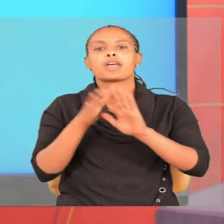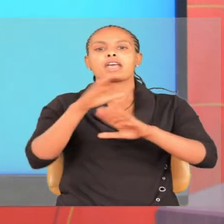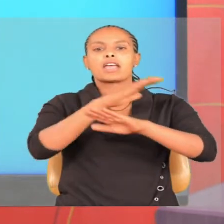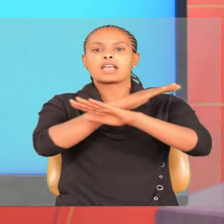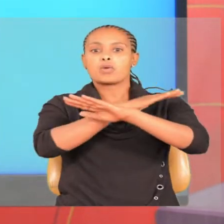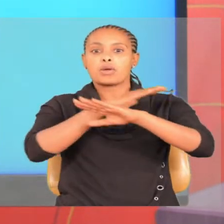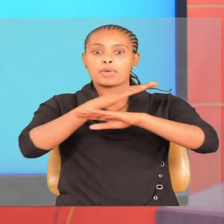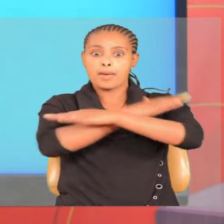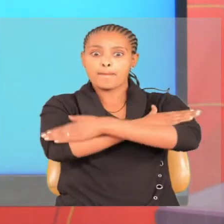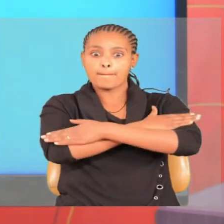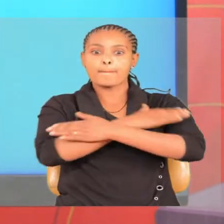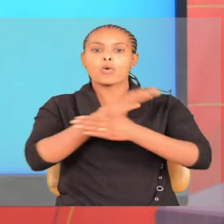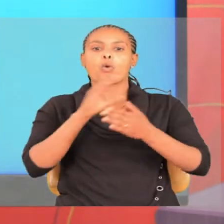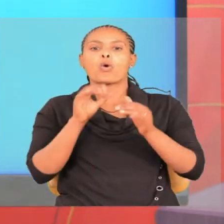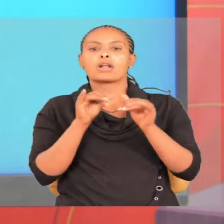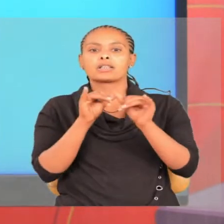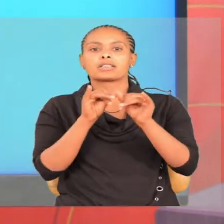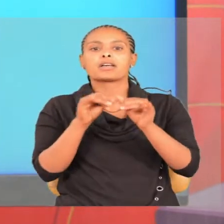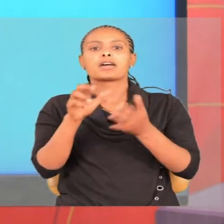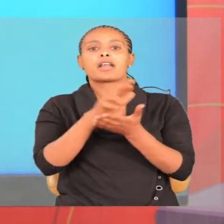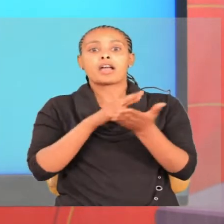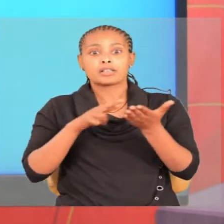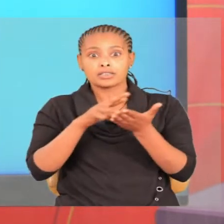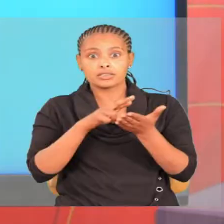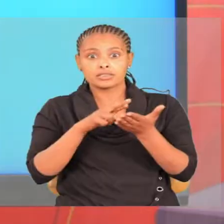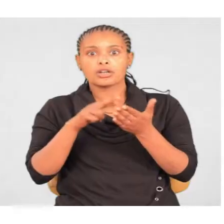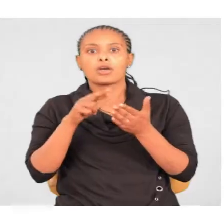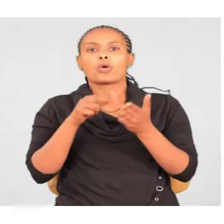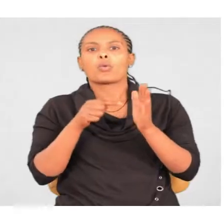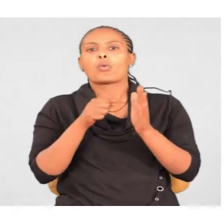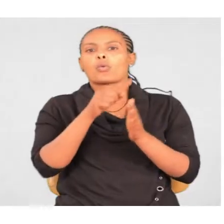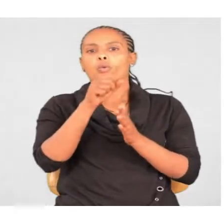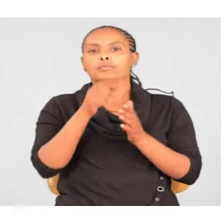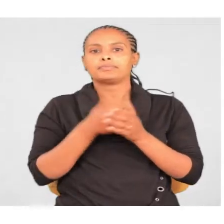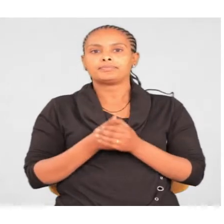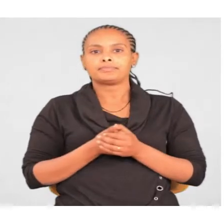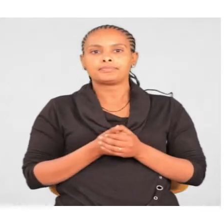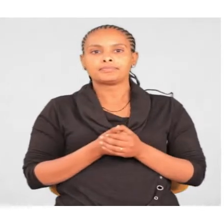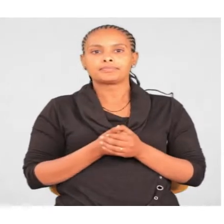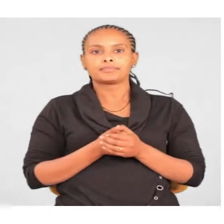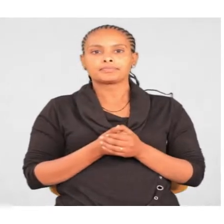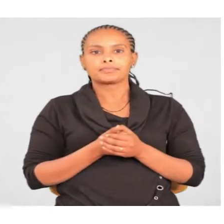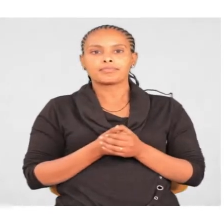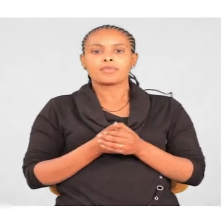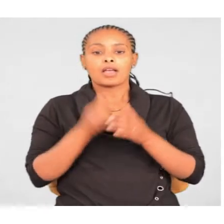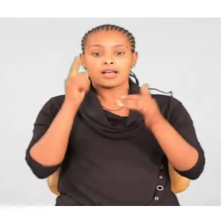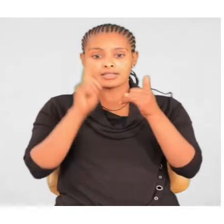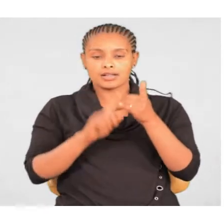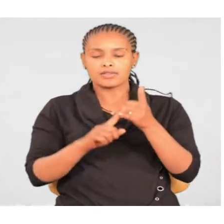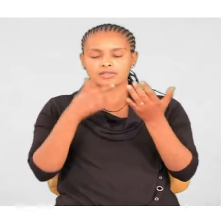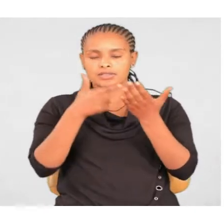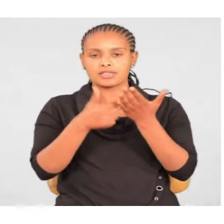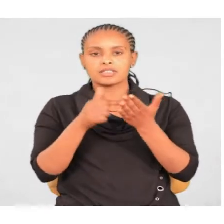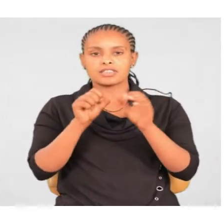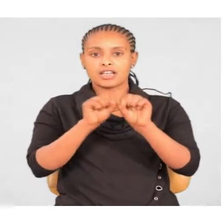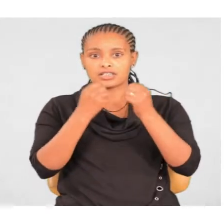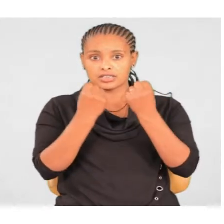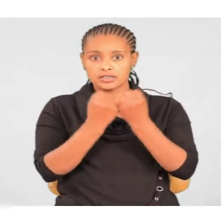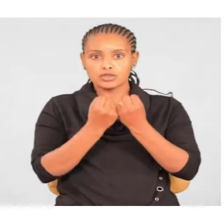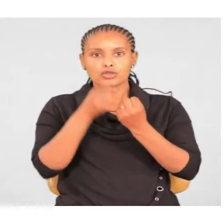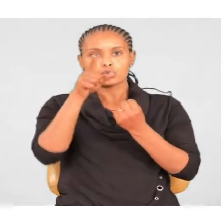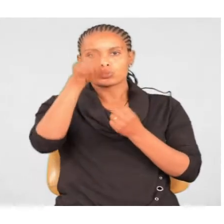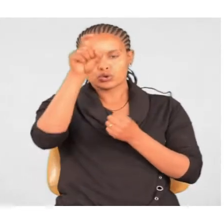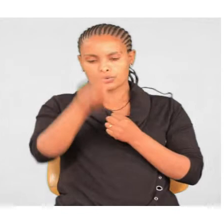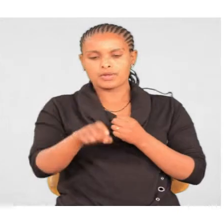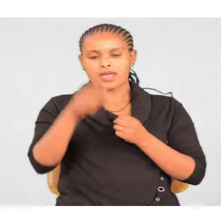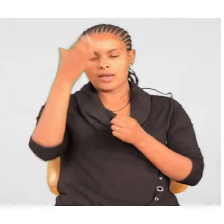equilibrium constants and reaction quotients. At the end of this section, you should